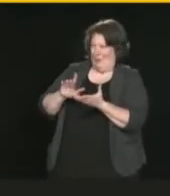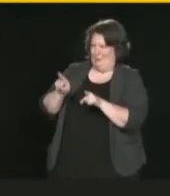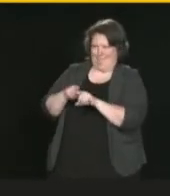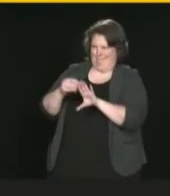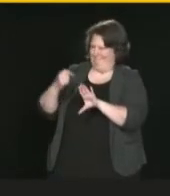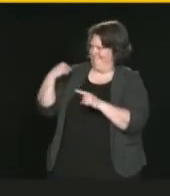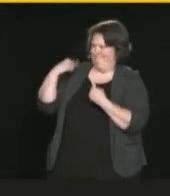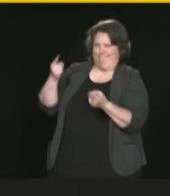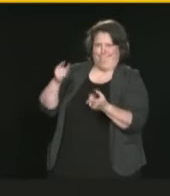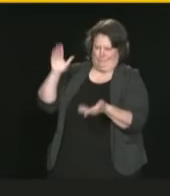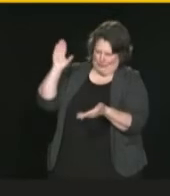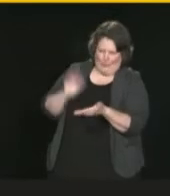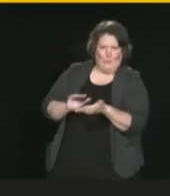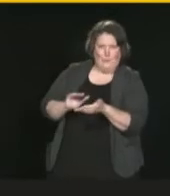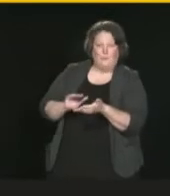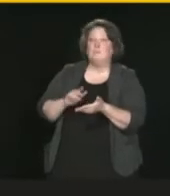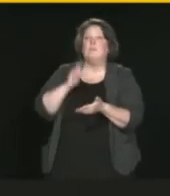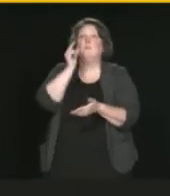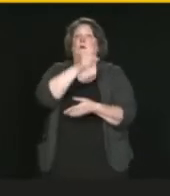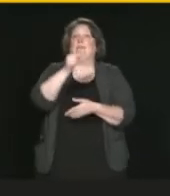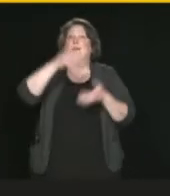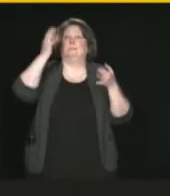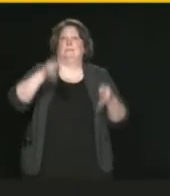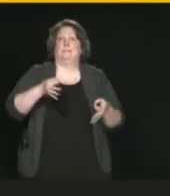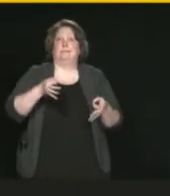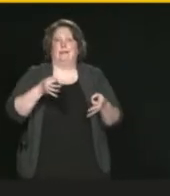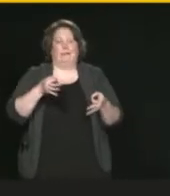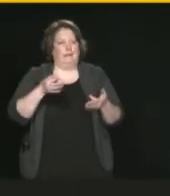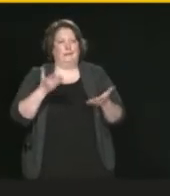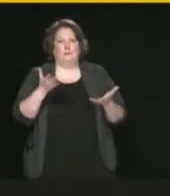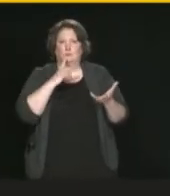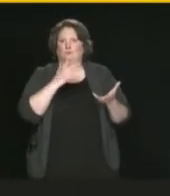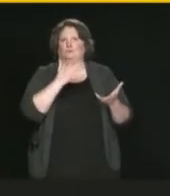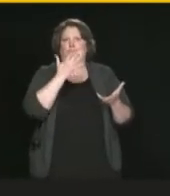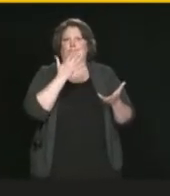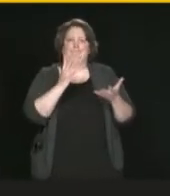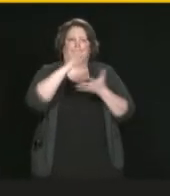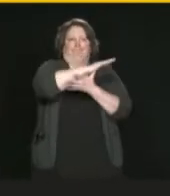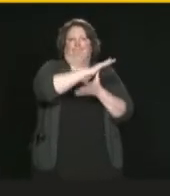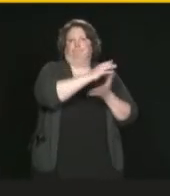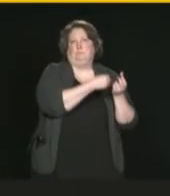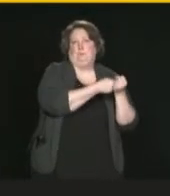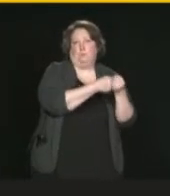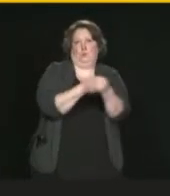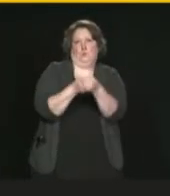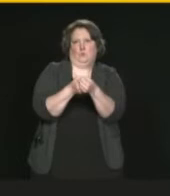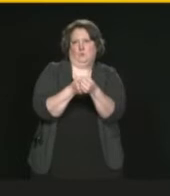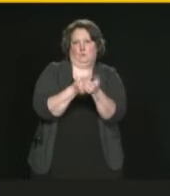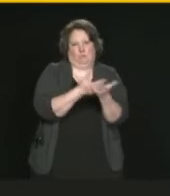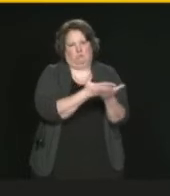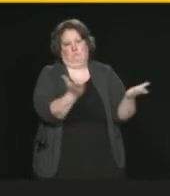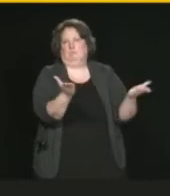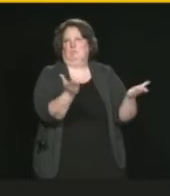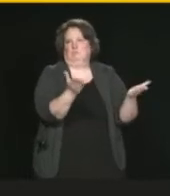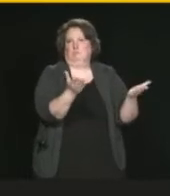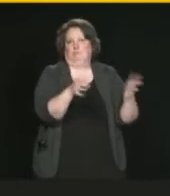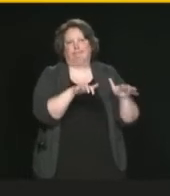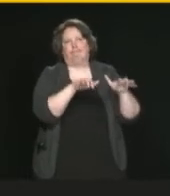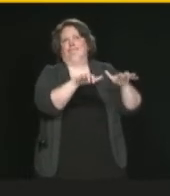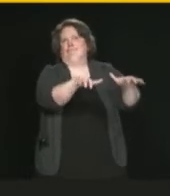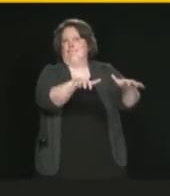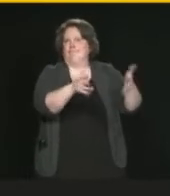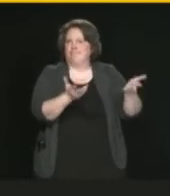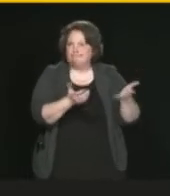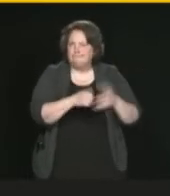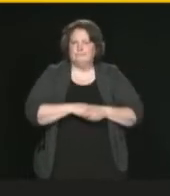the fact that the government decided to help Canadians as we did, well, that was the best way of minimizing the consequences